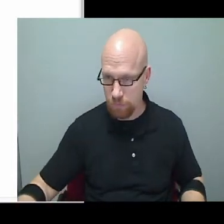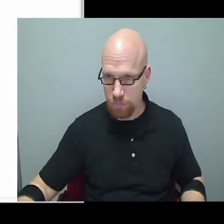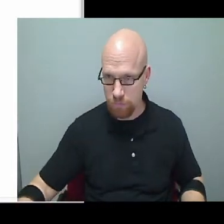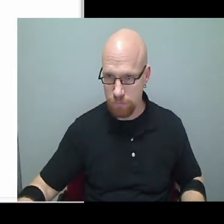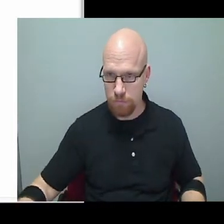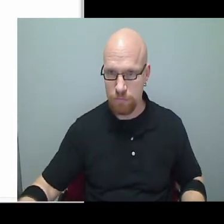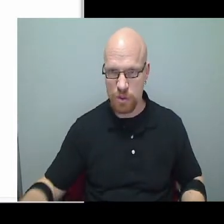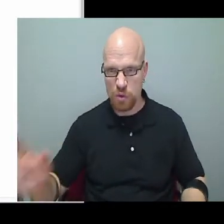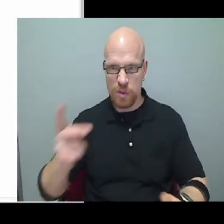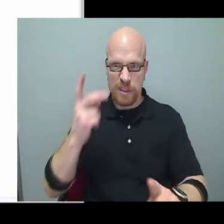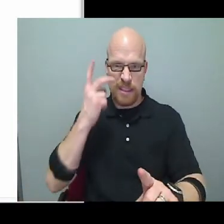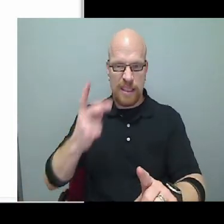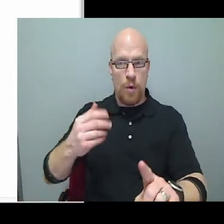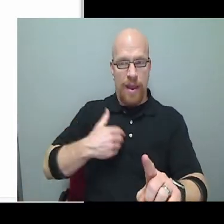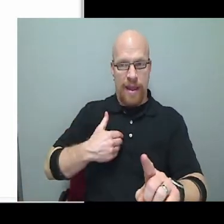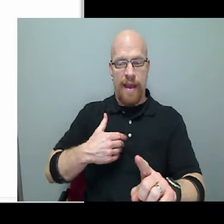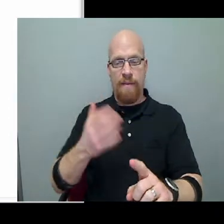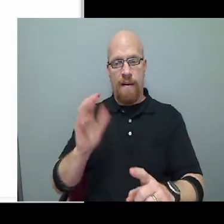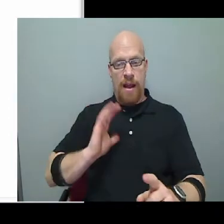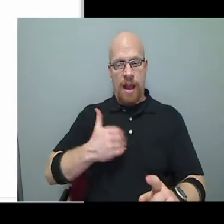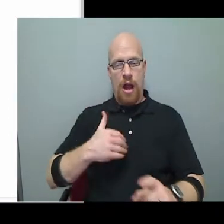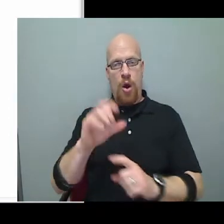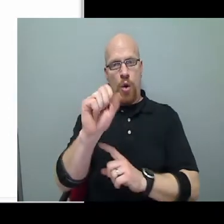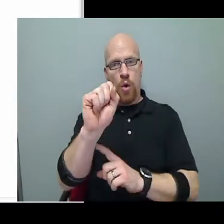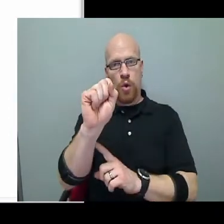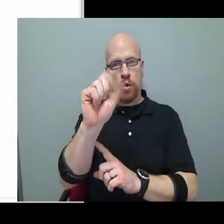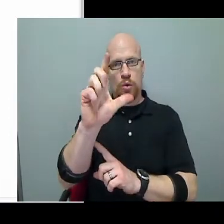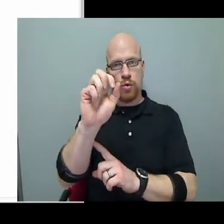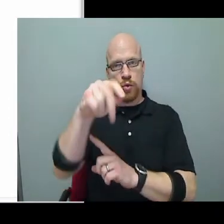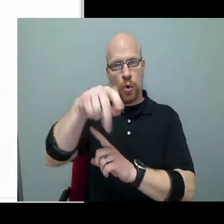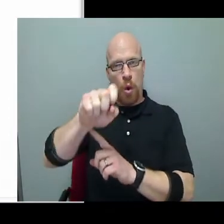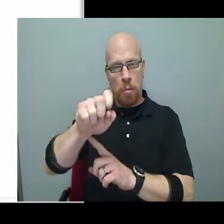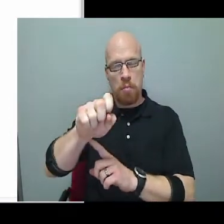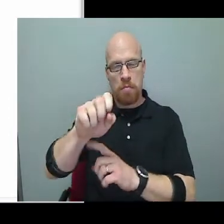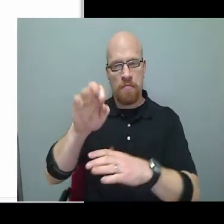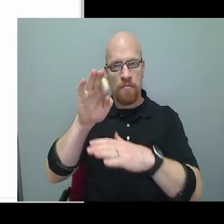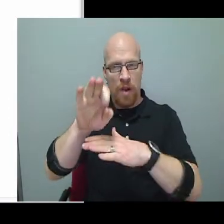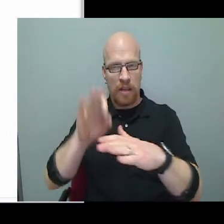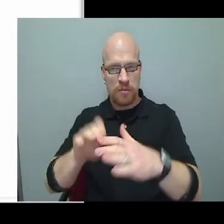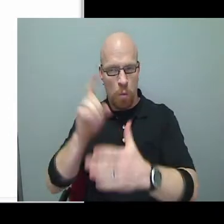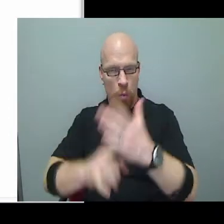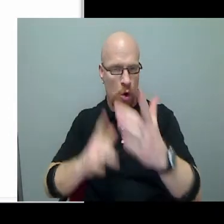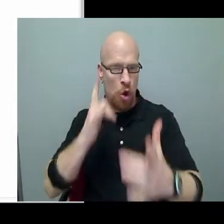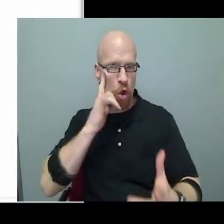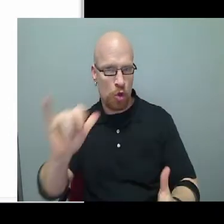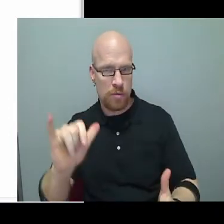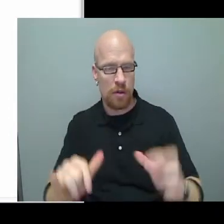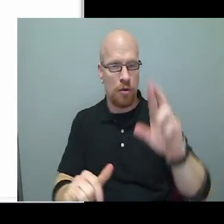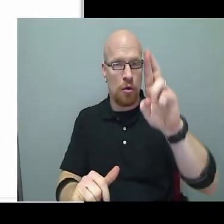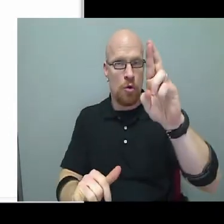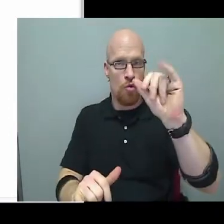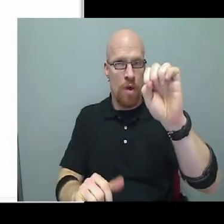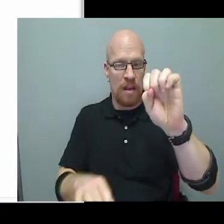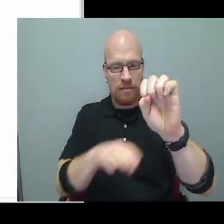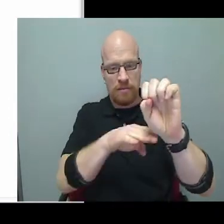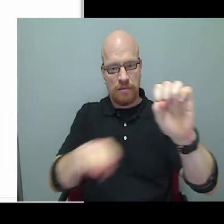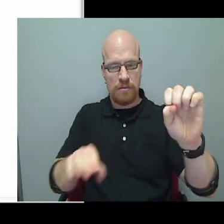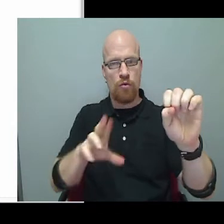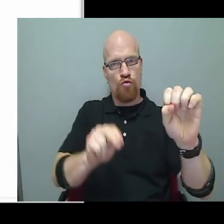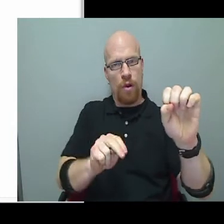As we can see here, we have our slope formula, or what the fraction is. It's rise over